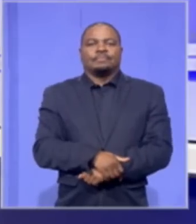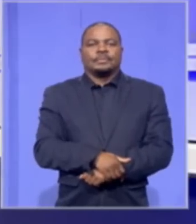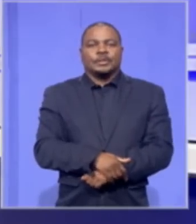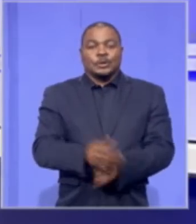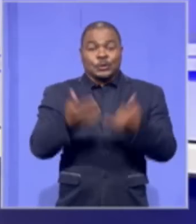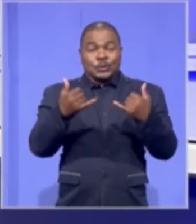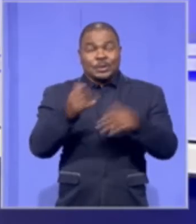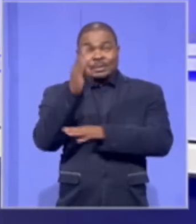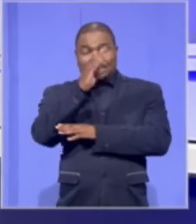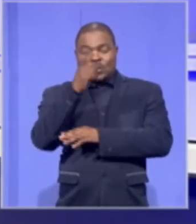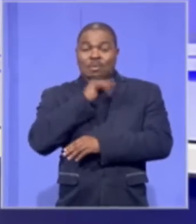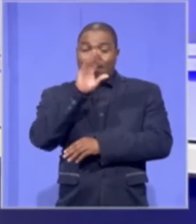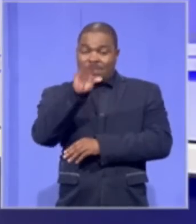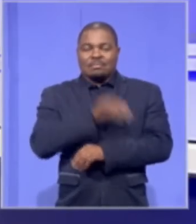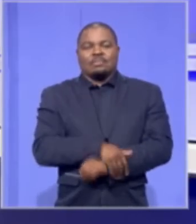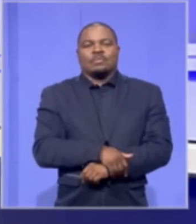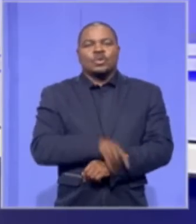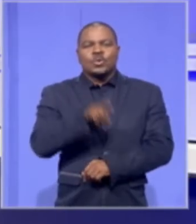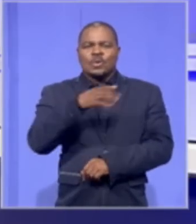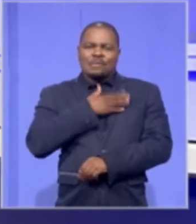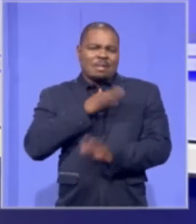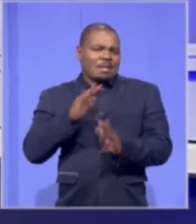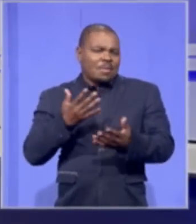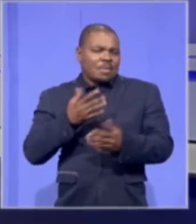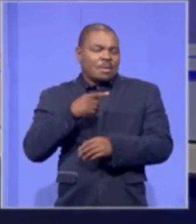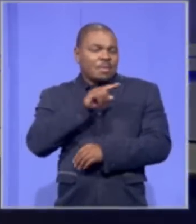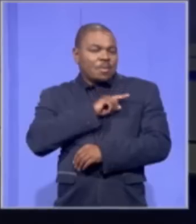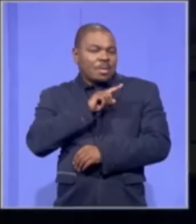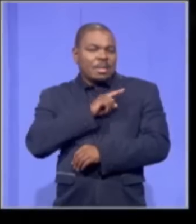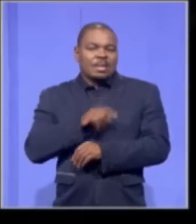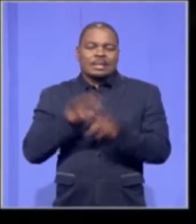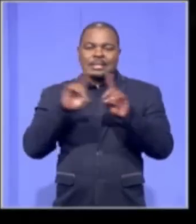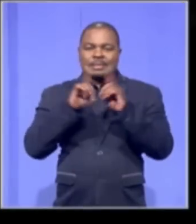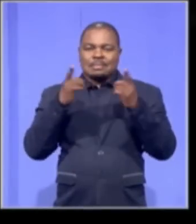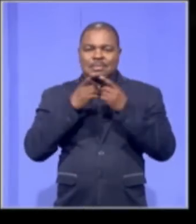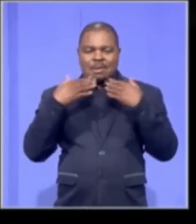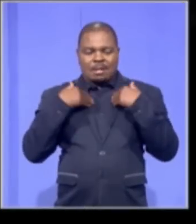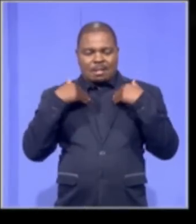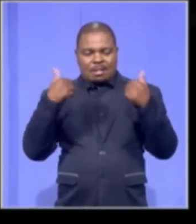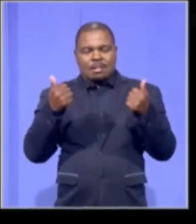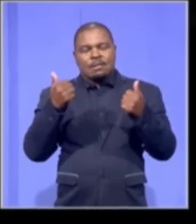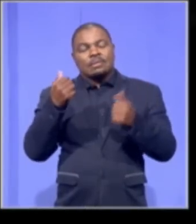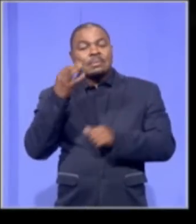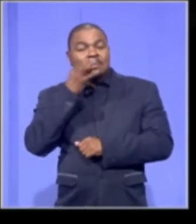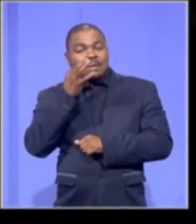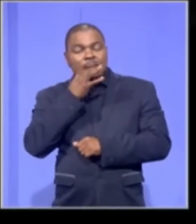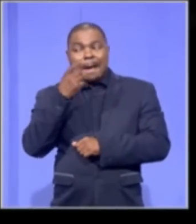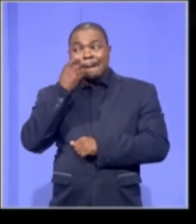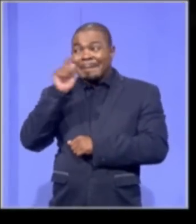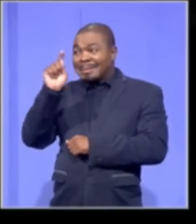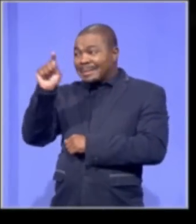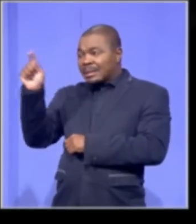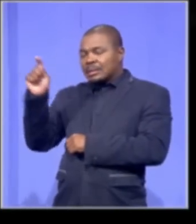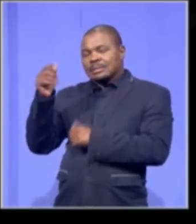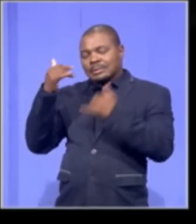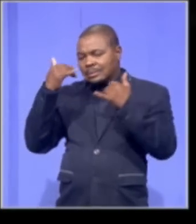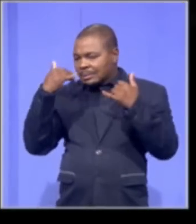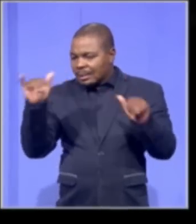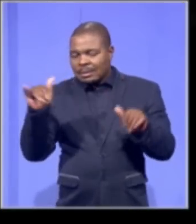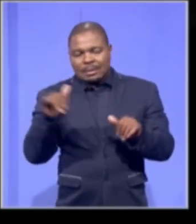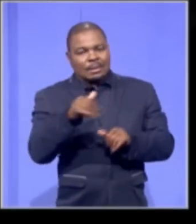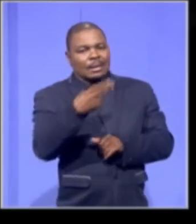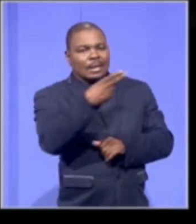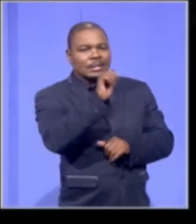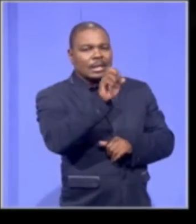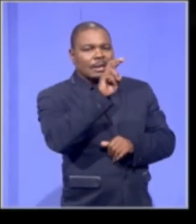Pijana re botšišitše gore na maikutlo a gago ke afe morago ga gore kgoro ya maphelo e laetše gore banna ba sa tšwela pele go šalela